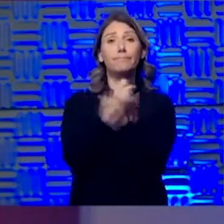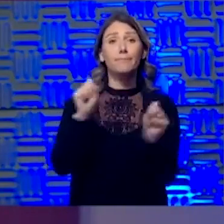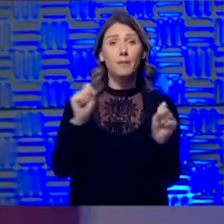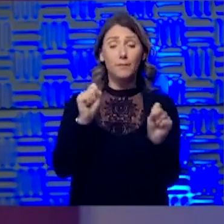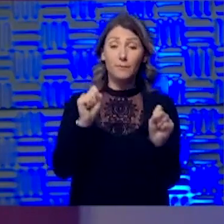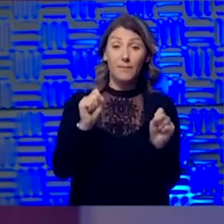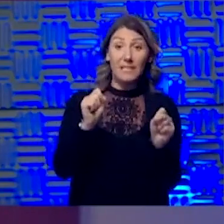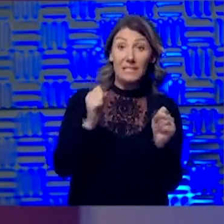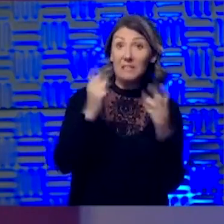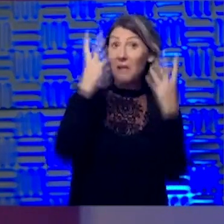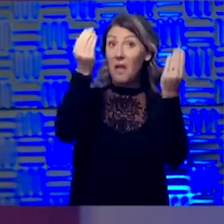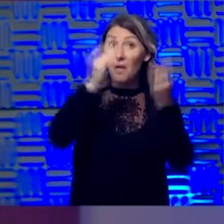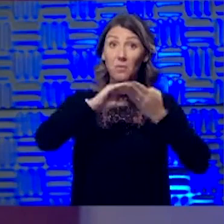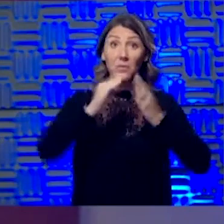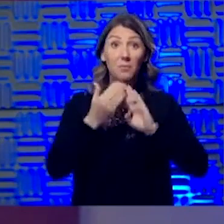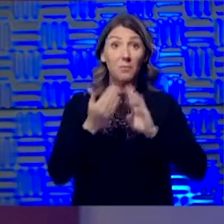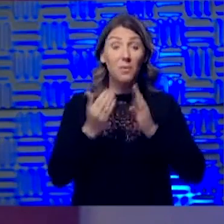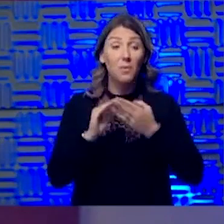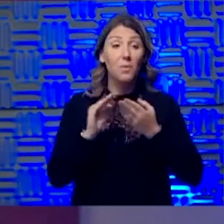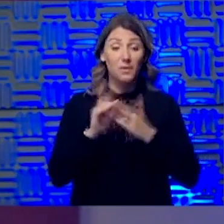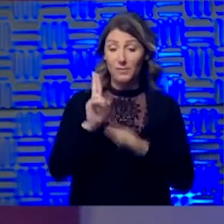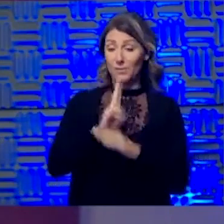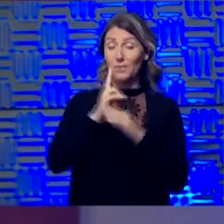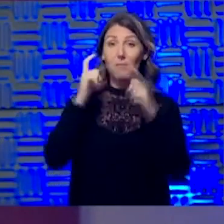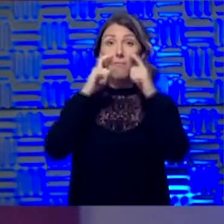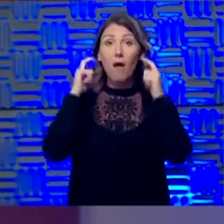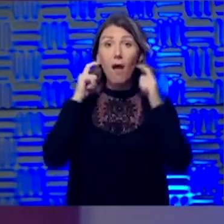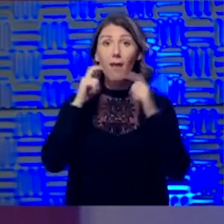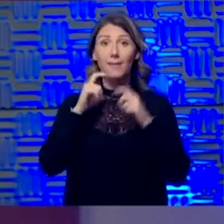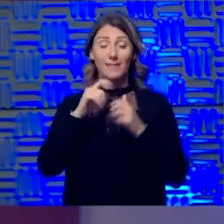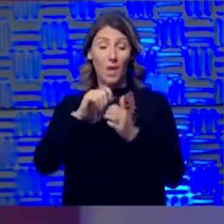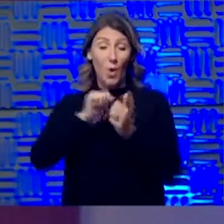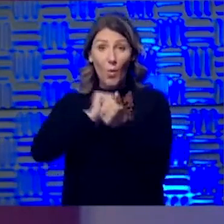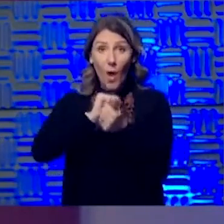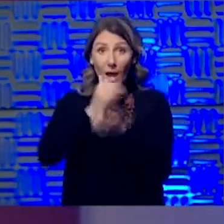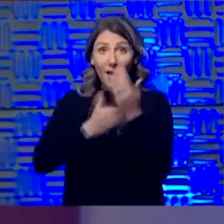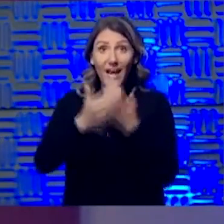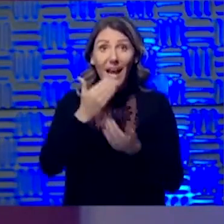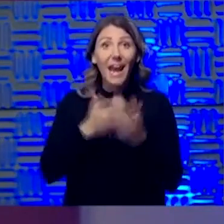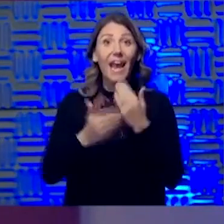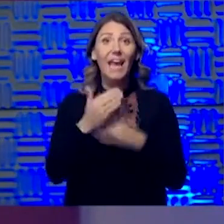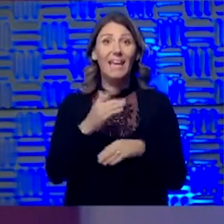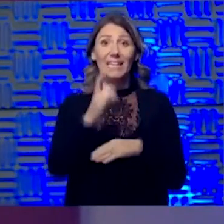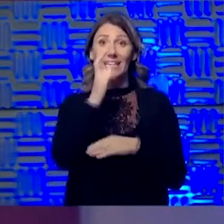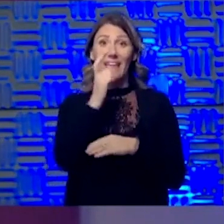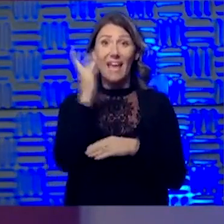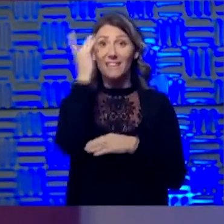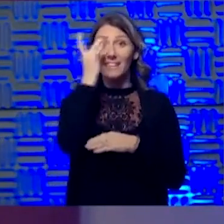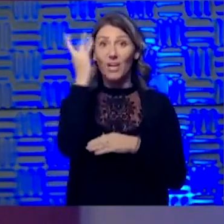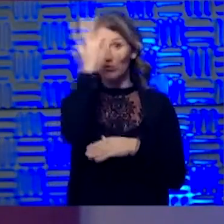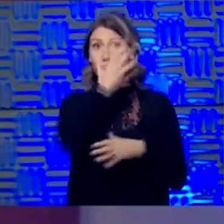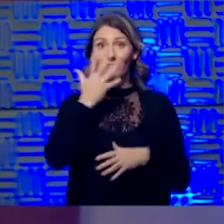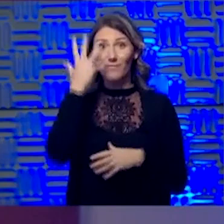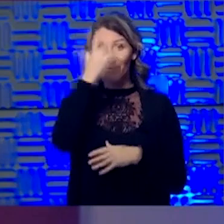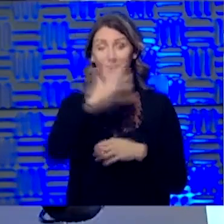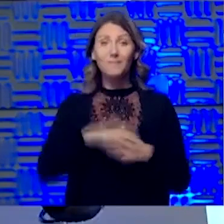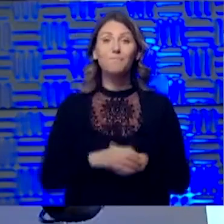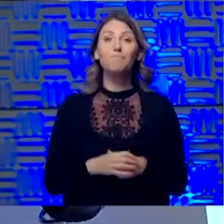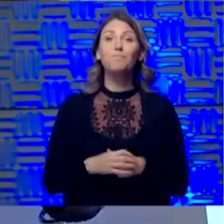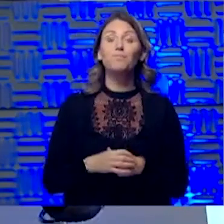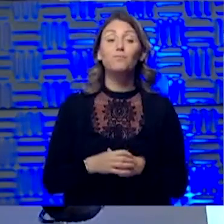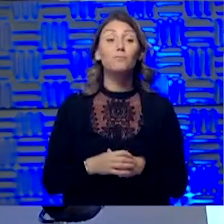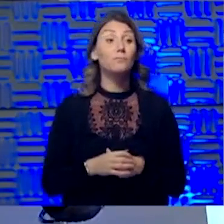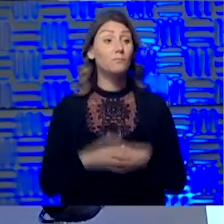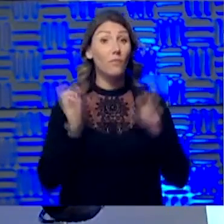is wearing a mask and washing your hands and not coming into contact with your face. Okay,